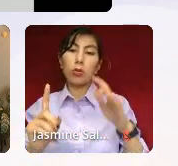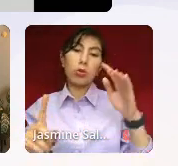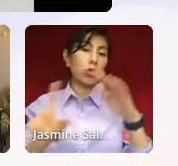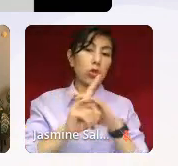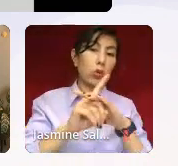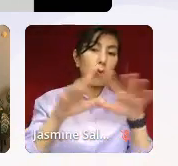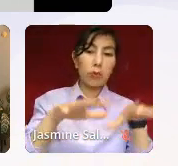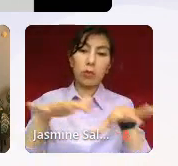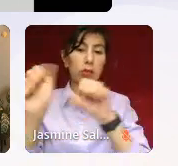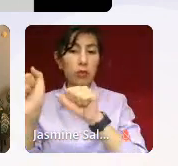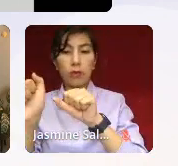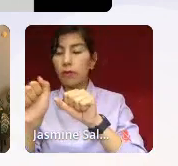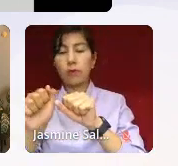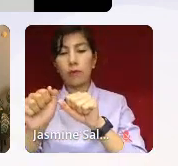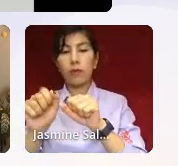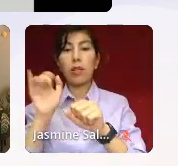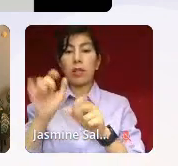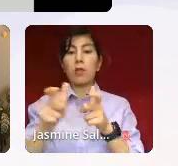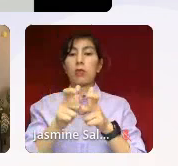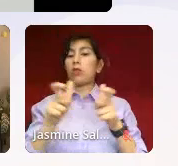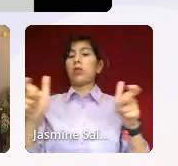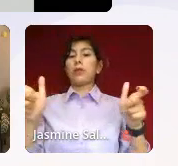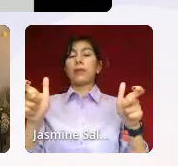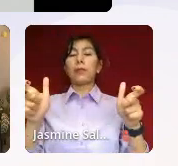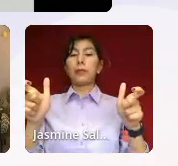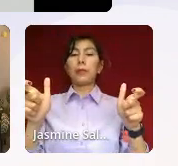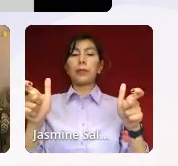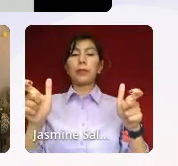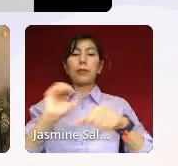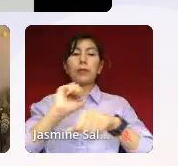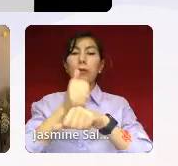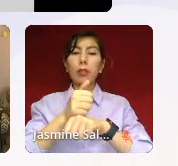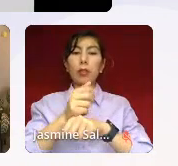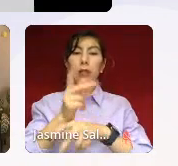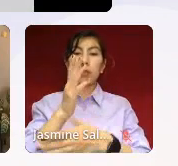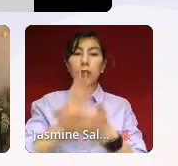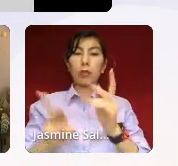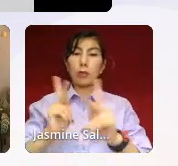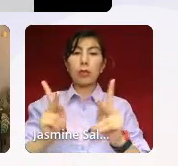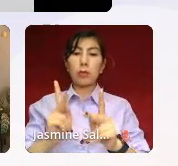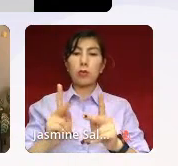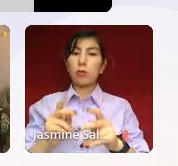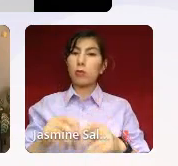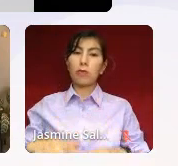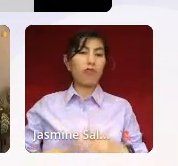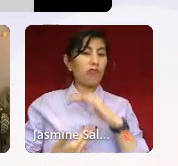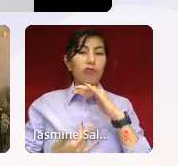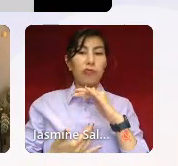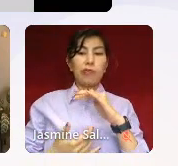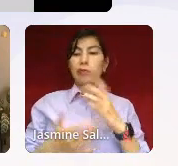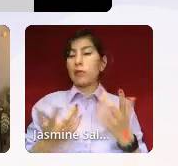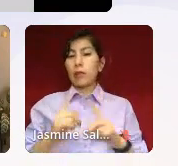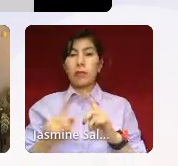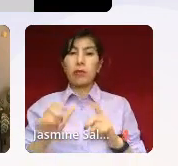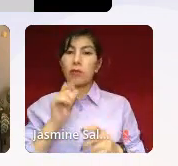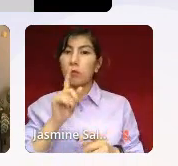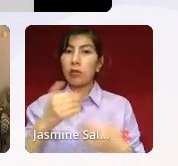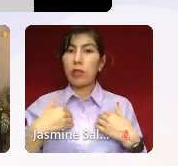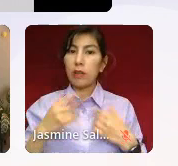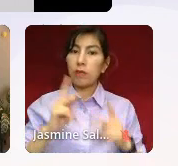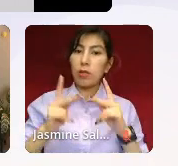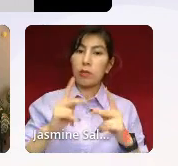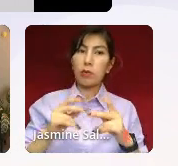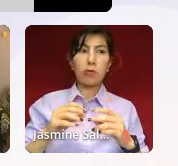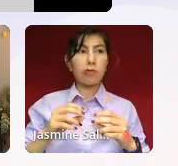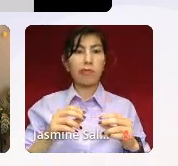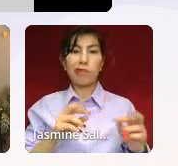that was a big, that sort of set some folks off in the chat, not sets them off in a bad way, but just really got people jazzed up